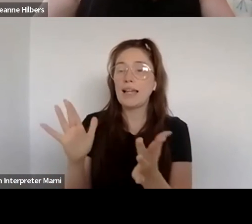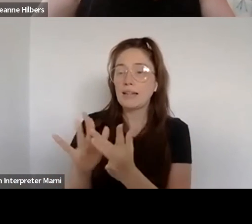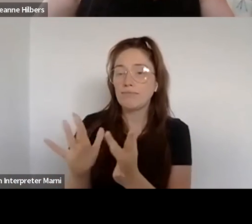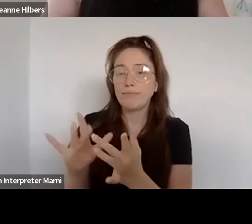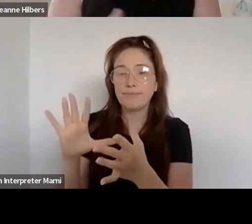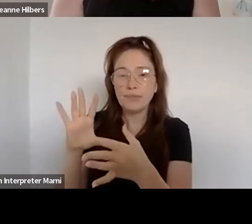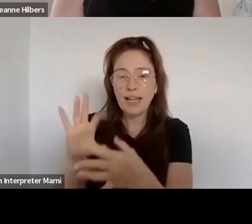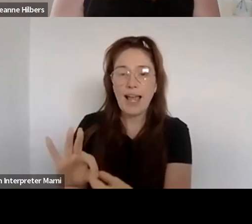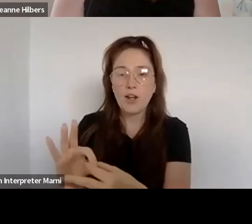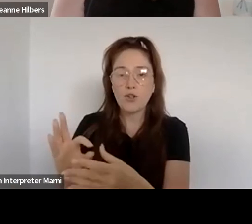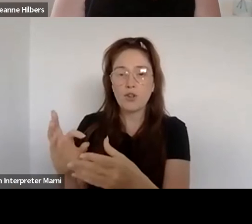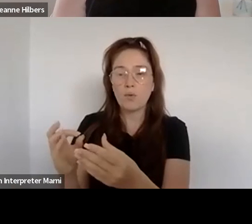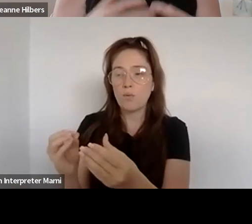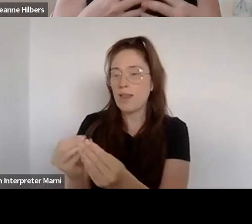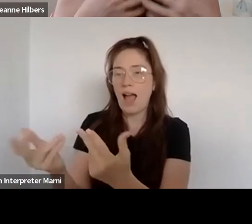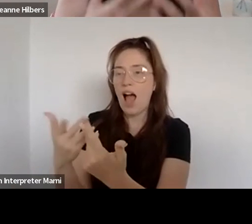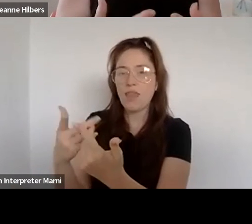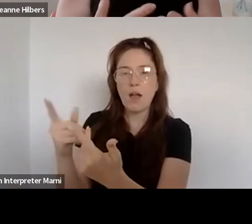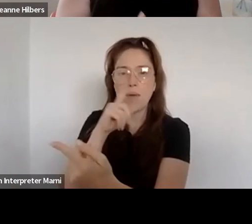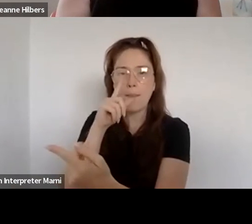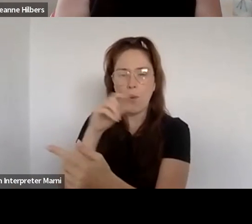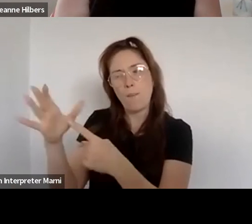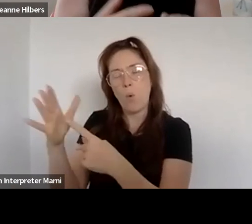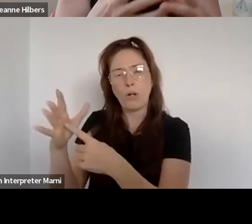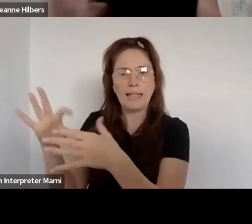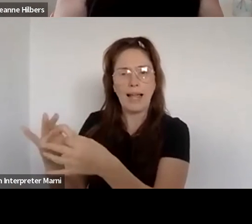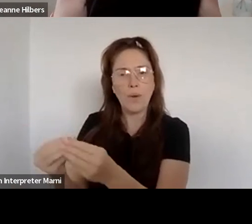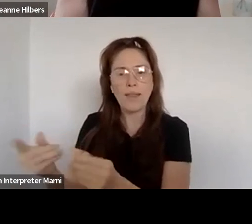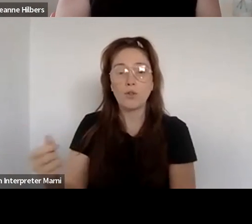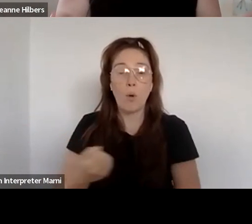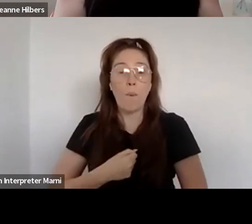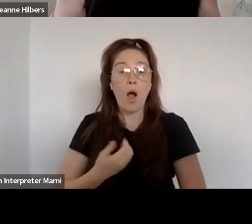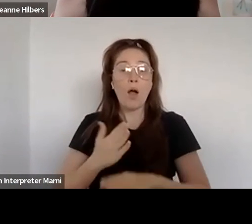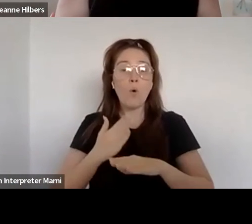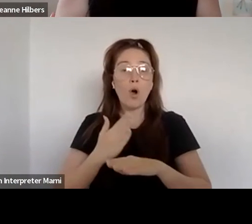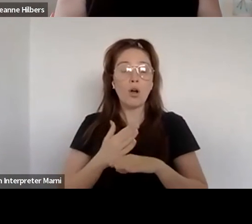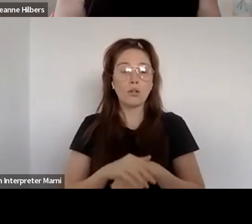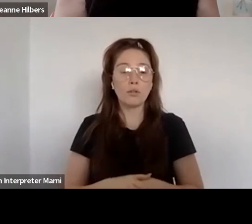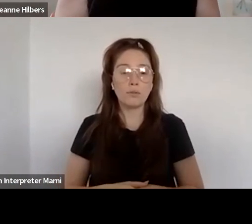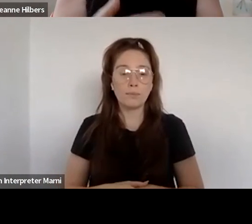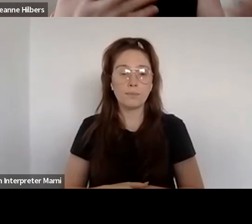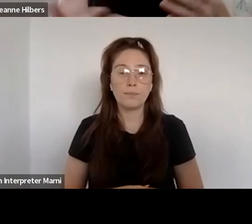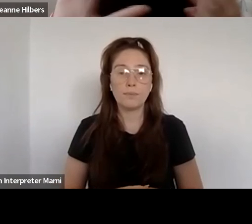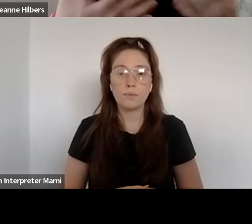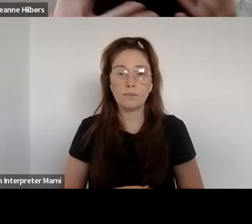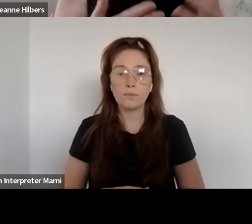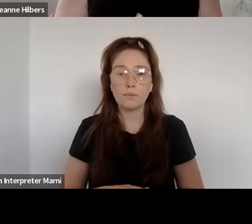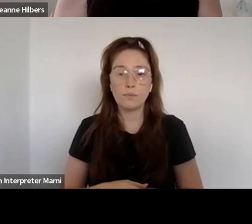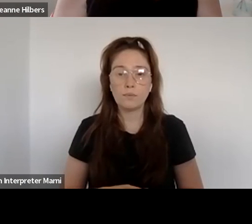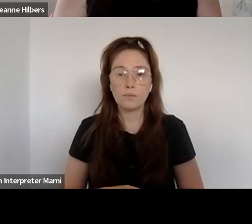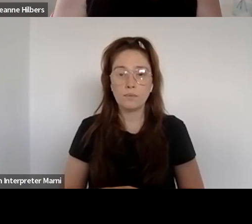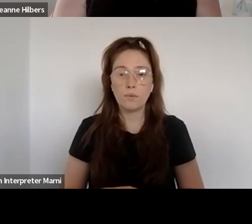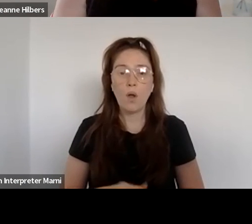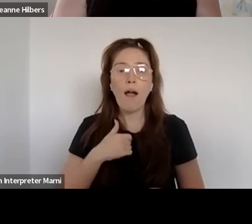be supportive along the way. So I know from my work, having done a lot of things in the death and dying space in terms of